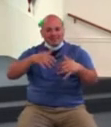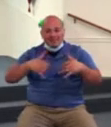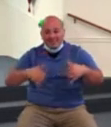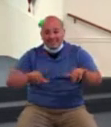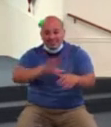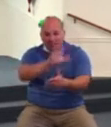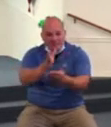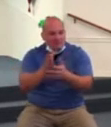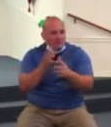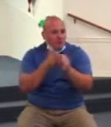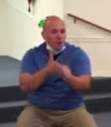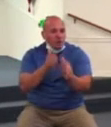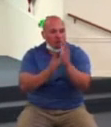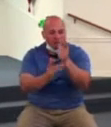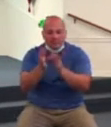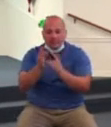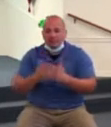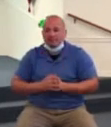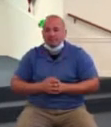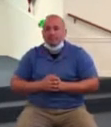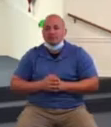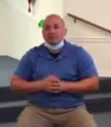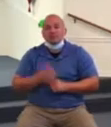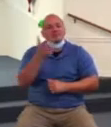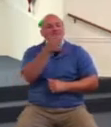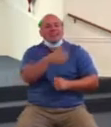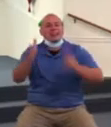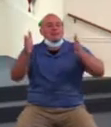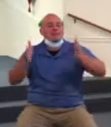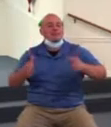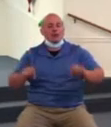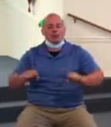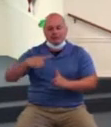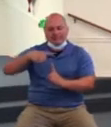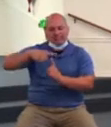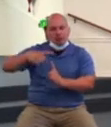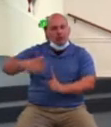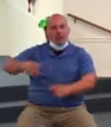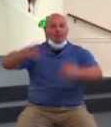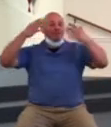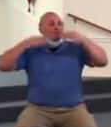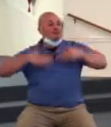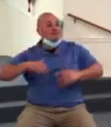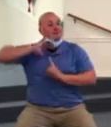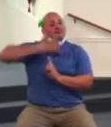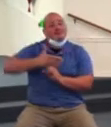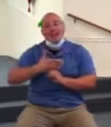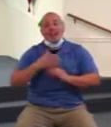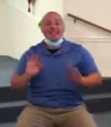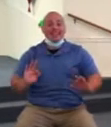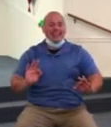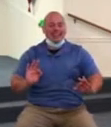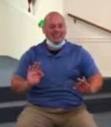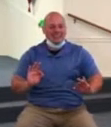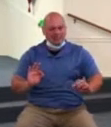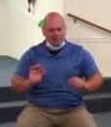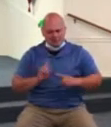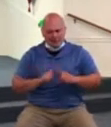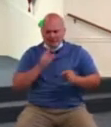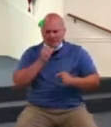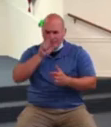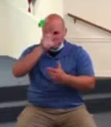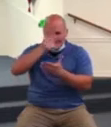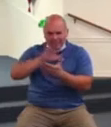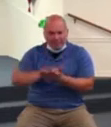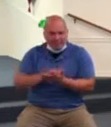Anybody can wear a Christian t-shirt without necessarily living what the shirt claims. You can even get down on your knees